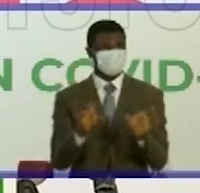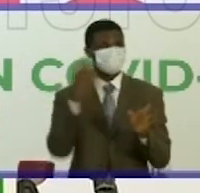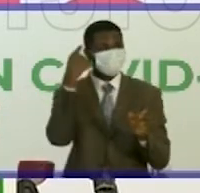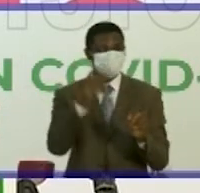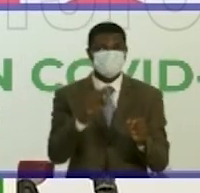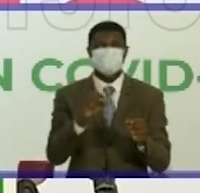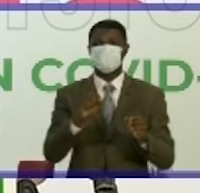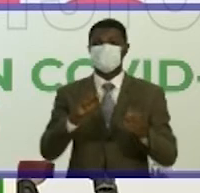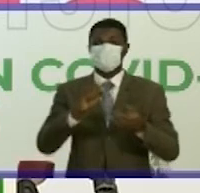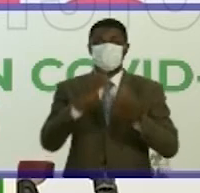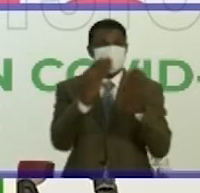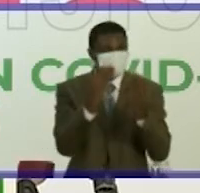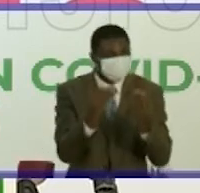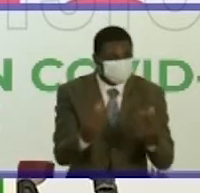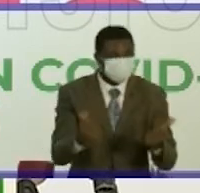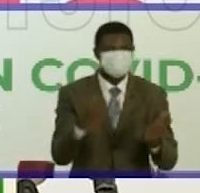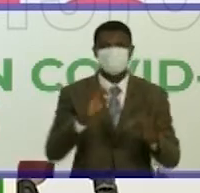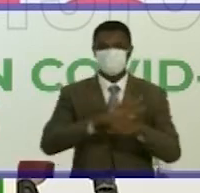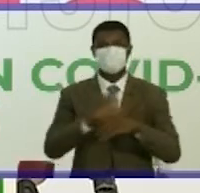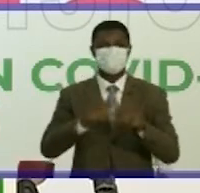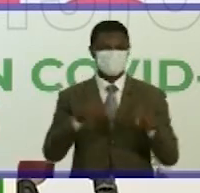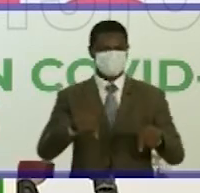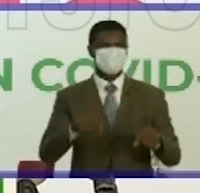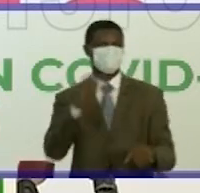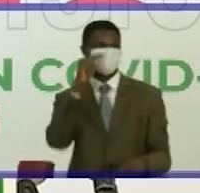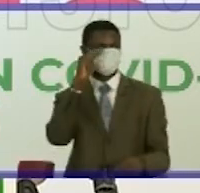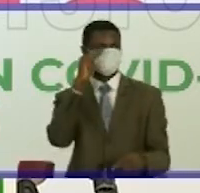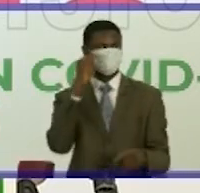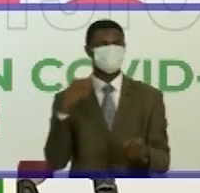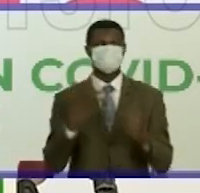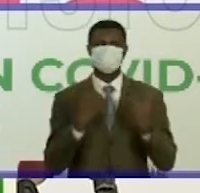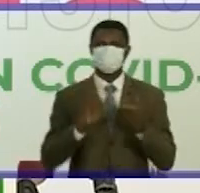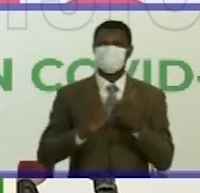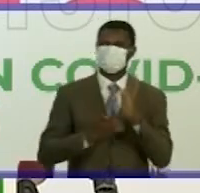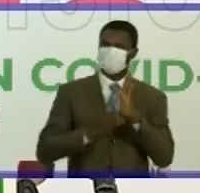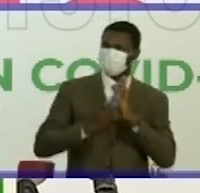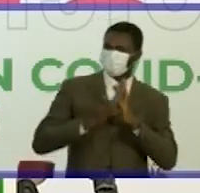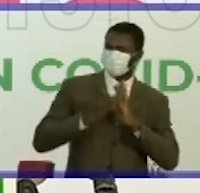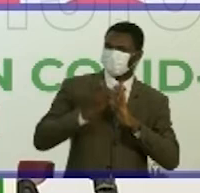And 11, develop guidelines to support the